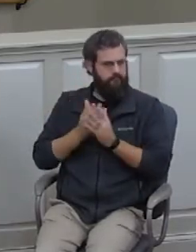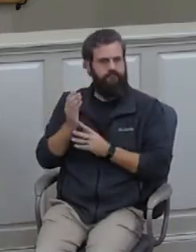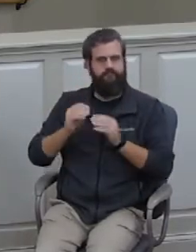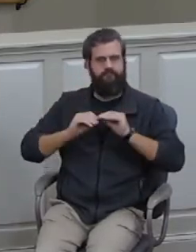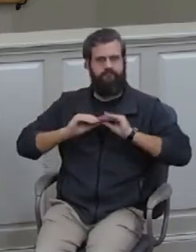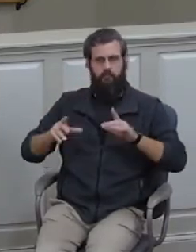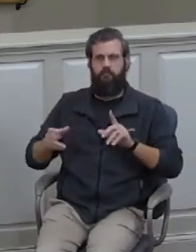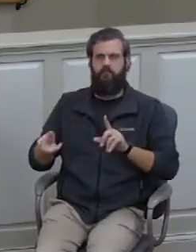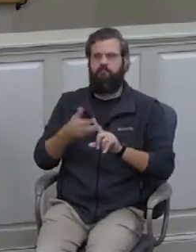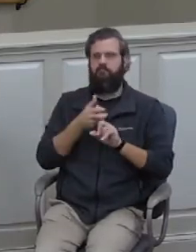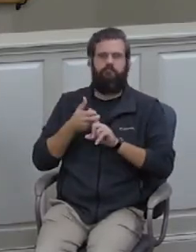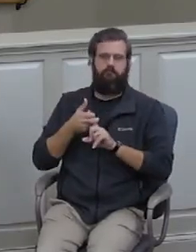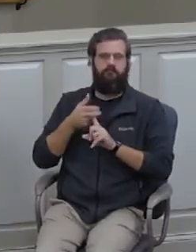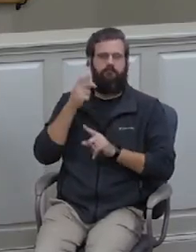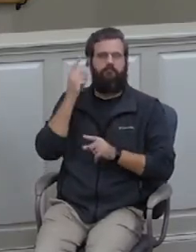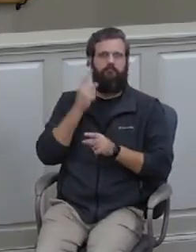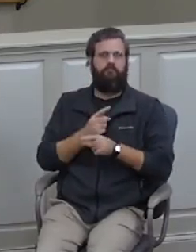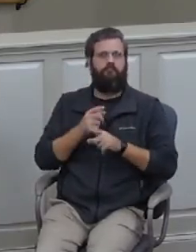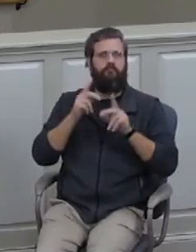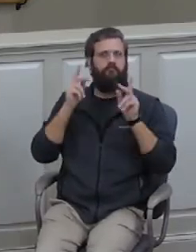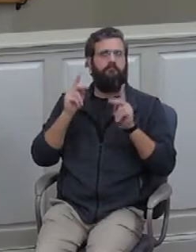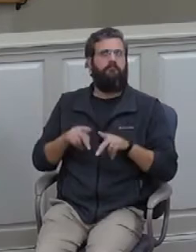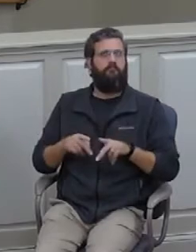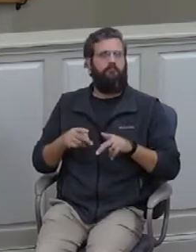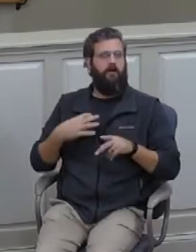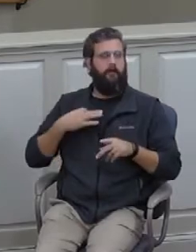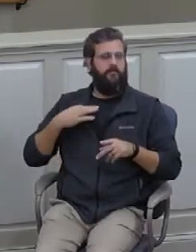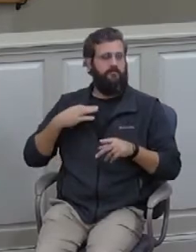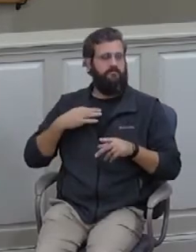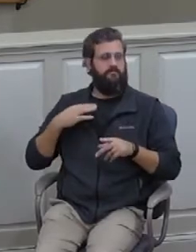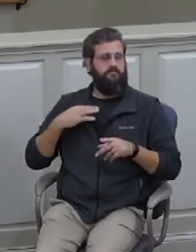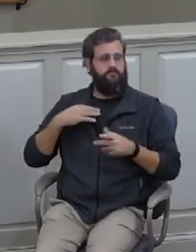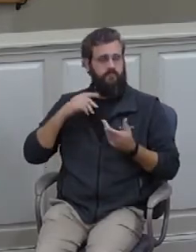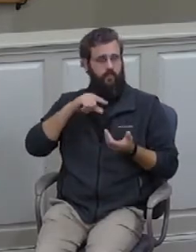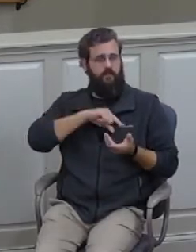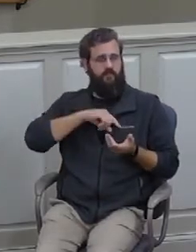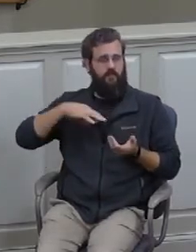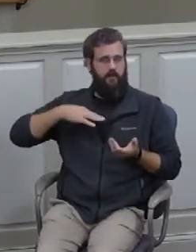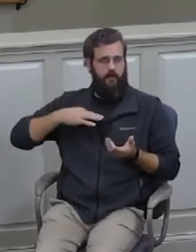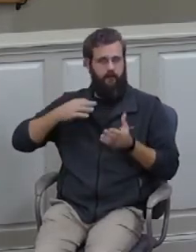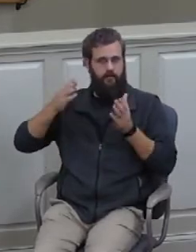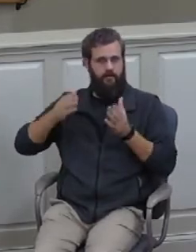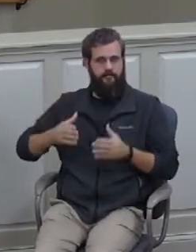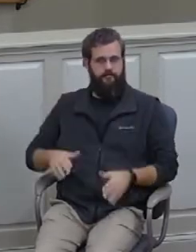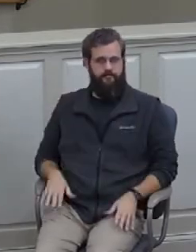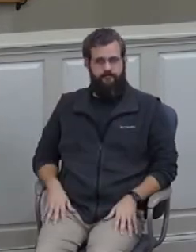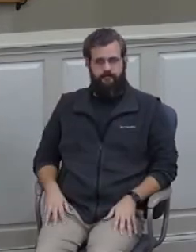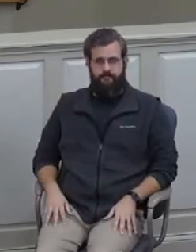locating and potentially getting applicants from qualified people.